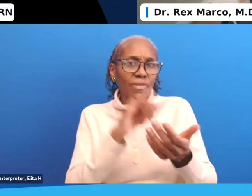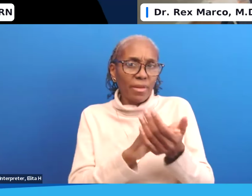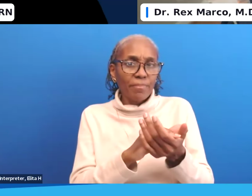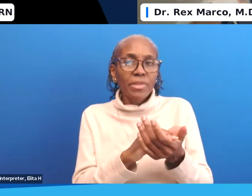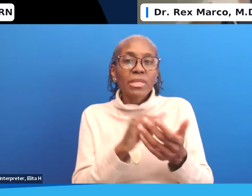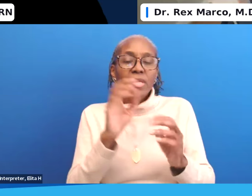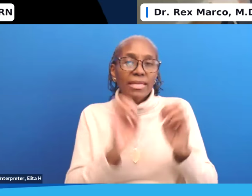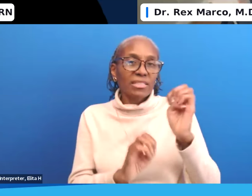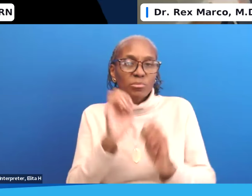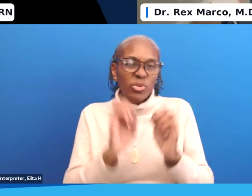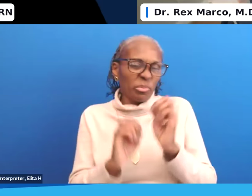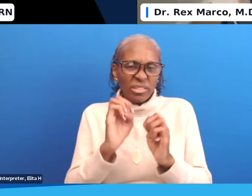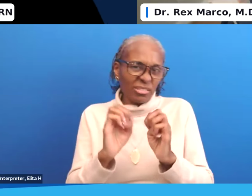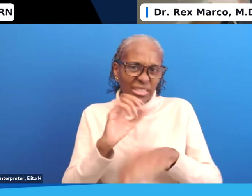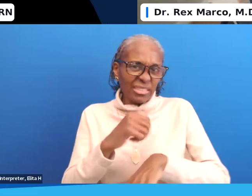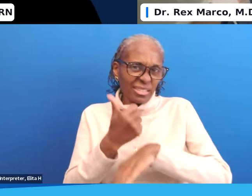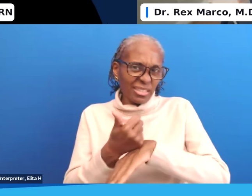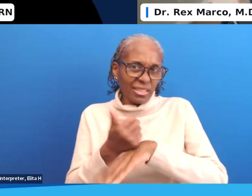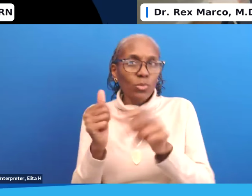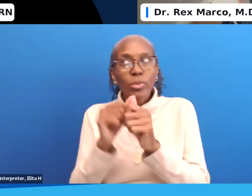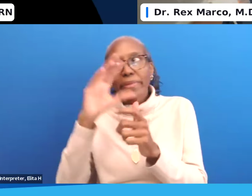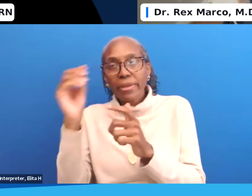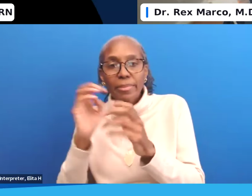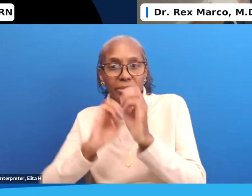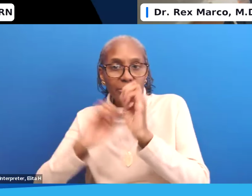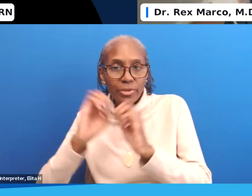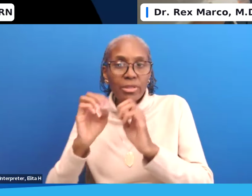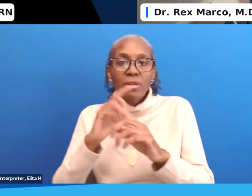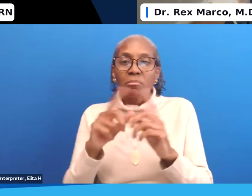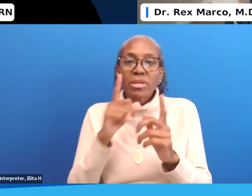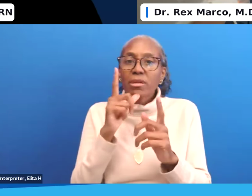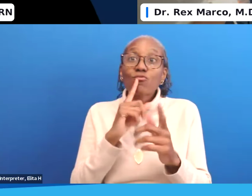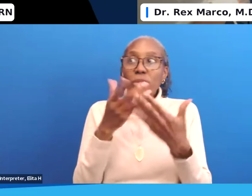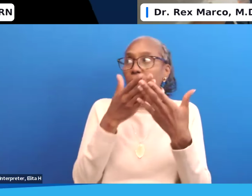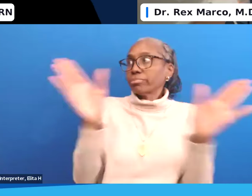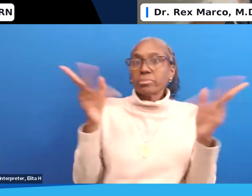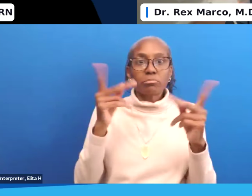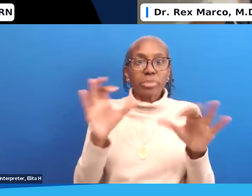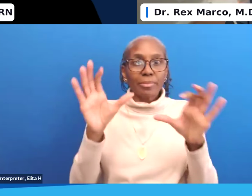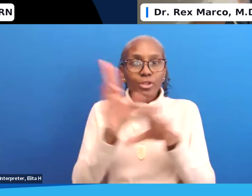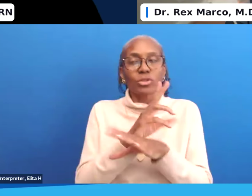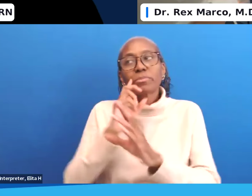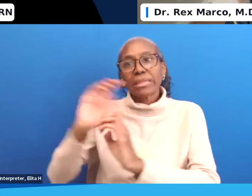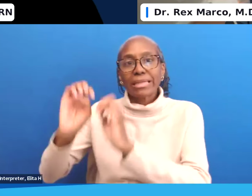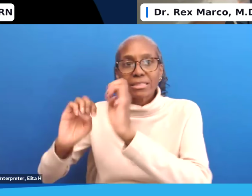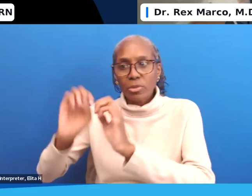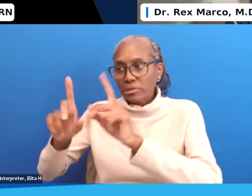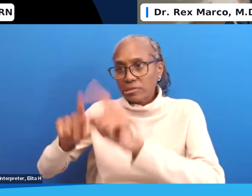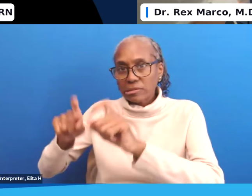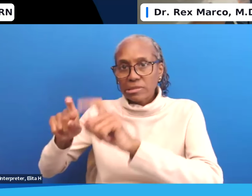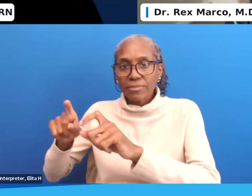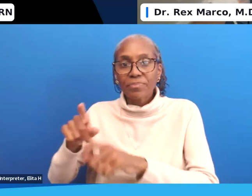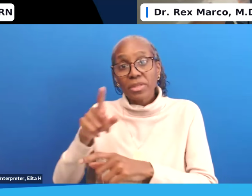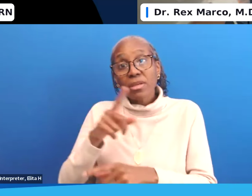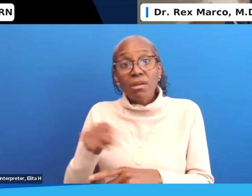an experimental setting, with the company, but in not for public use, but for experimental.